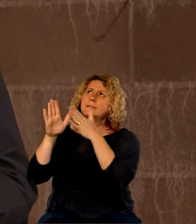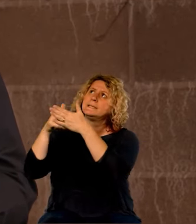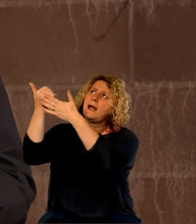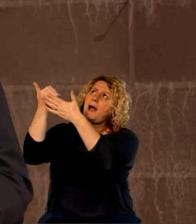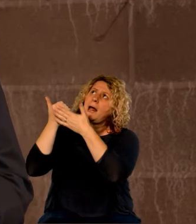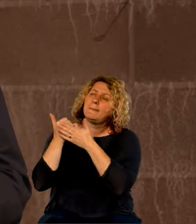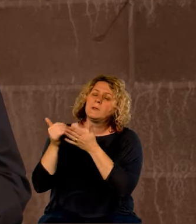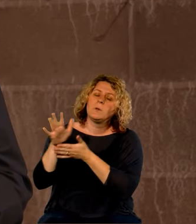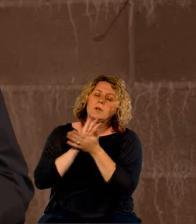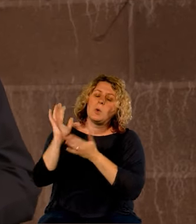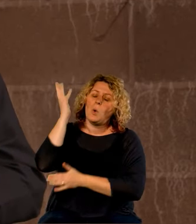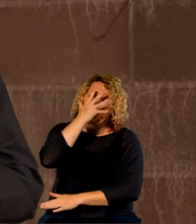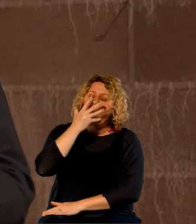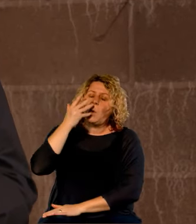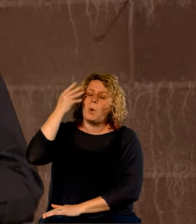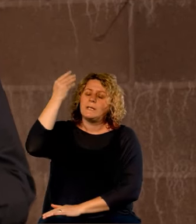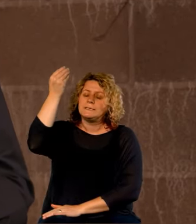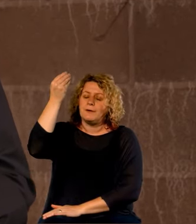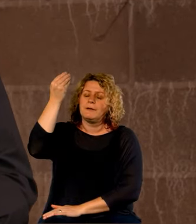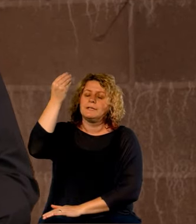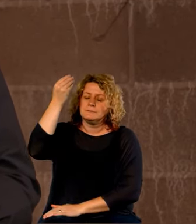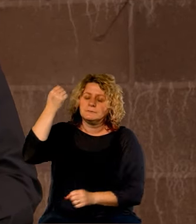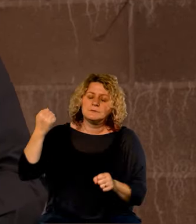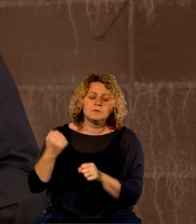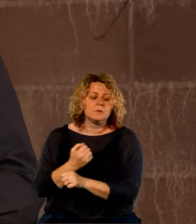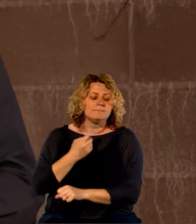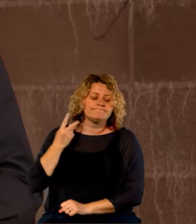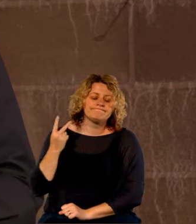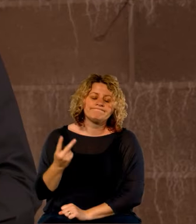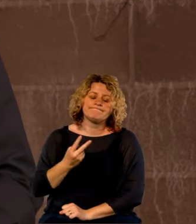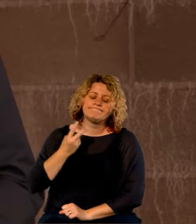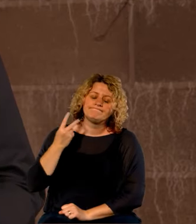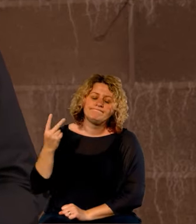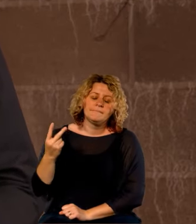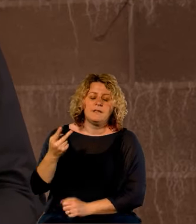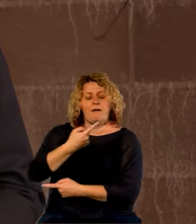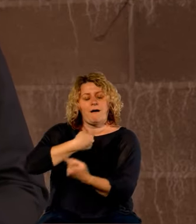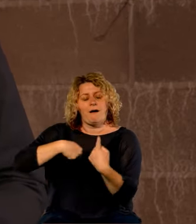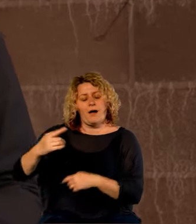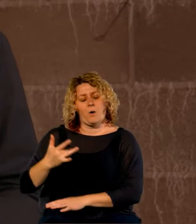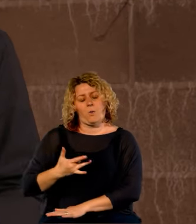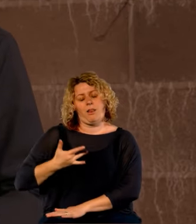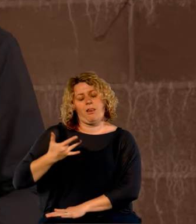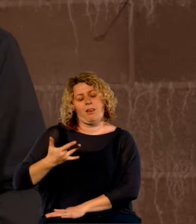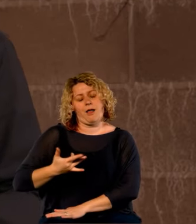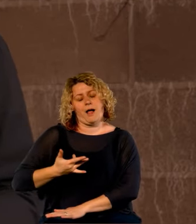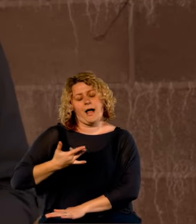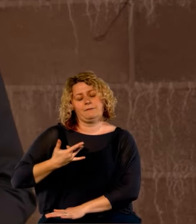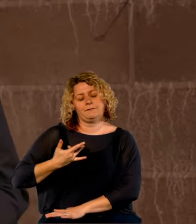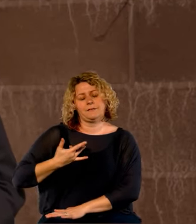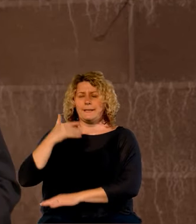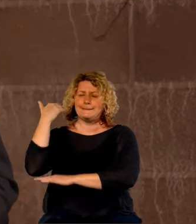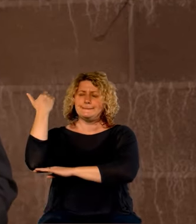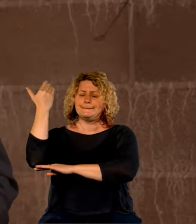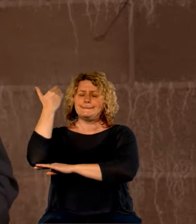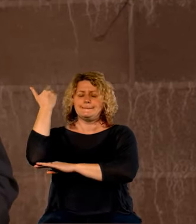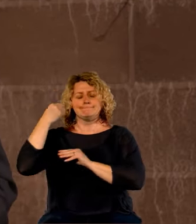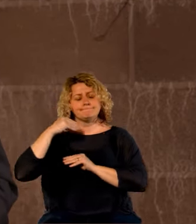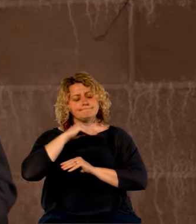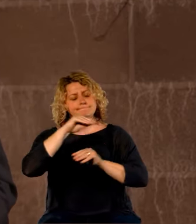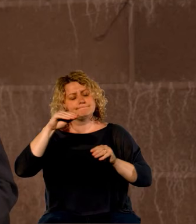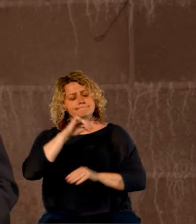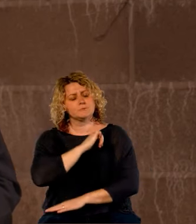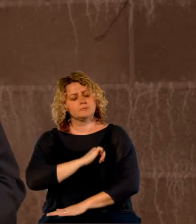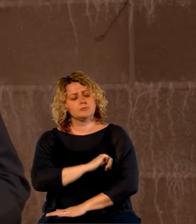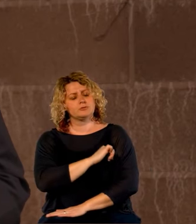Spirit to do that more and more and more, that we may live lives that make the teaching of God our Saviour attractive, to